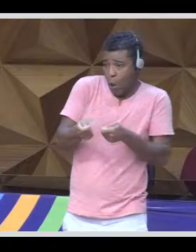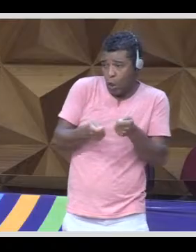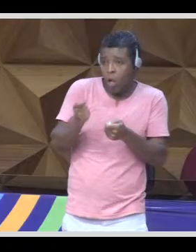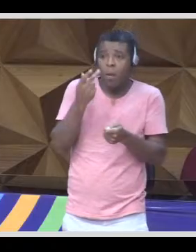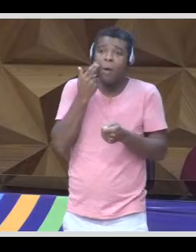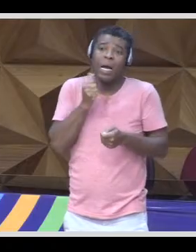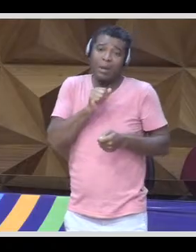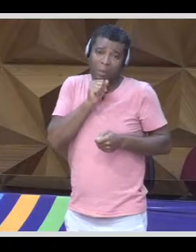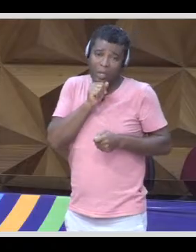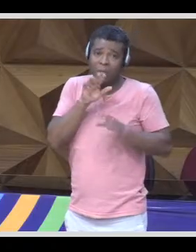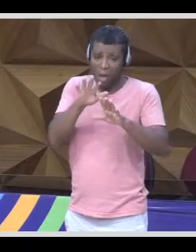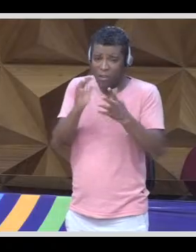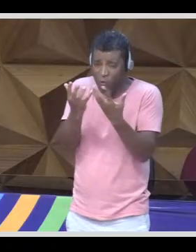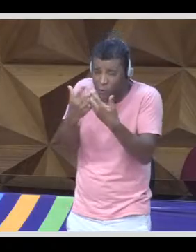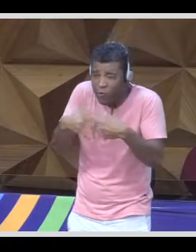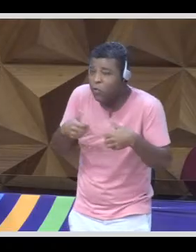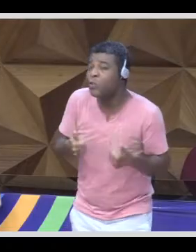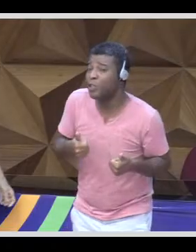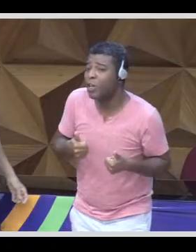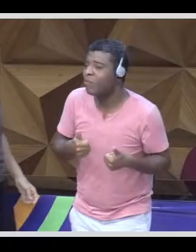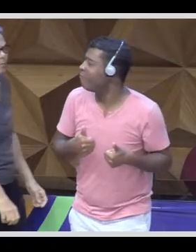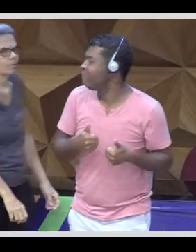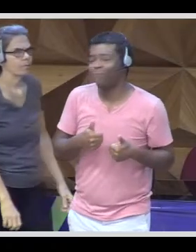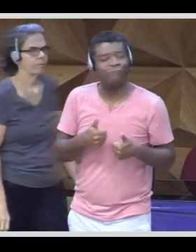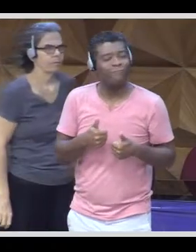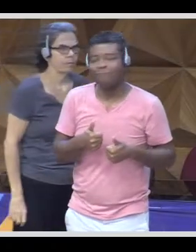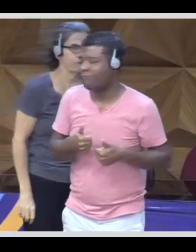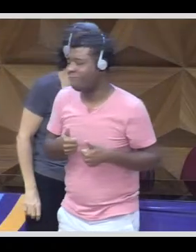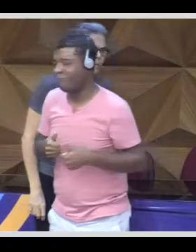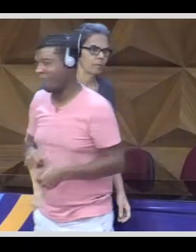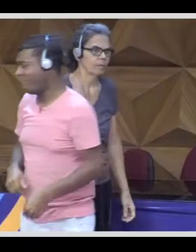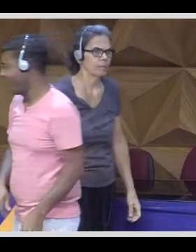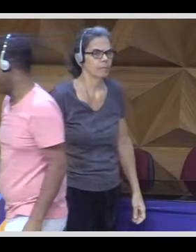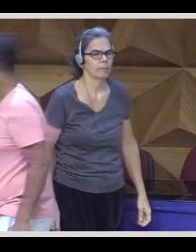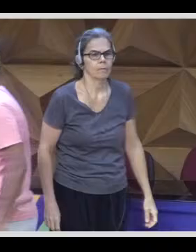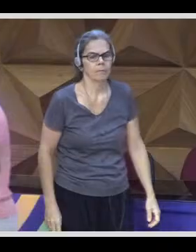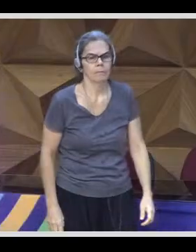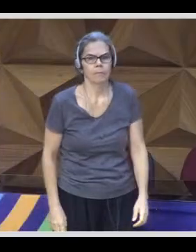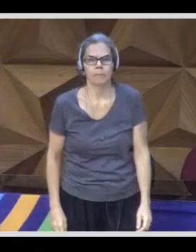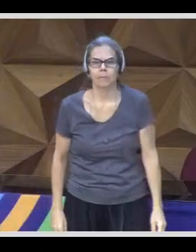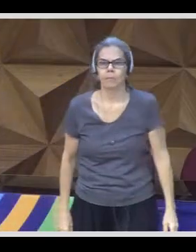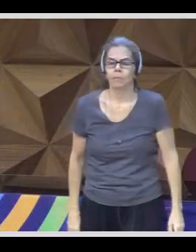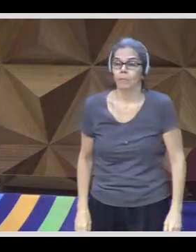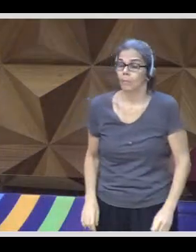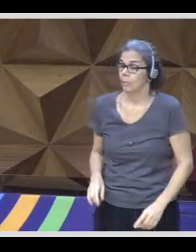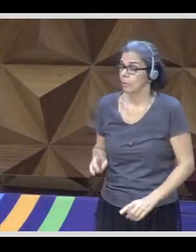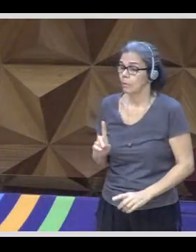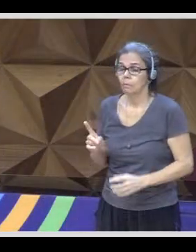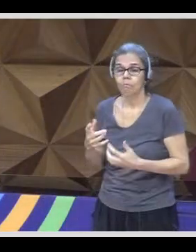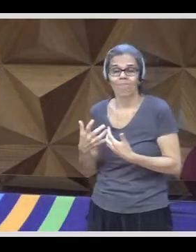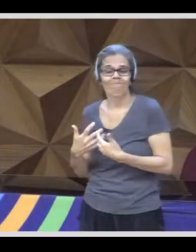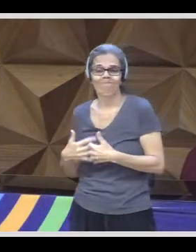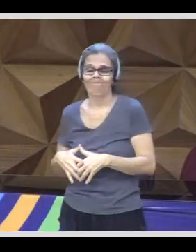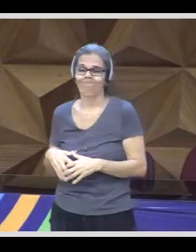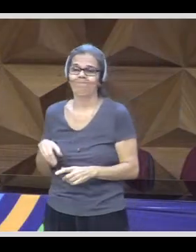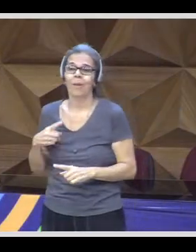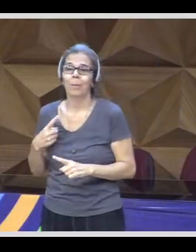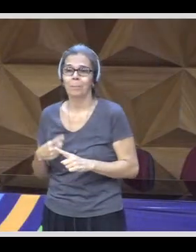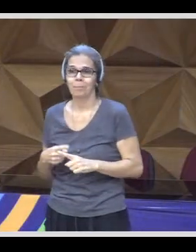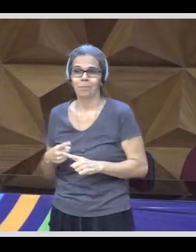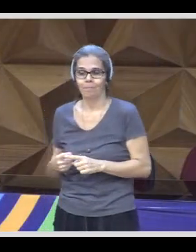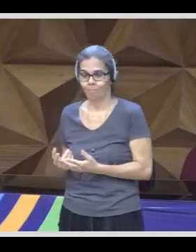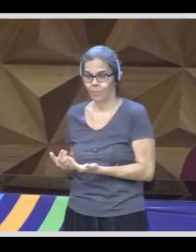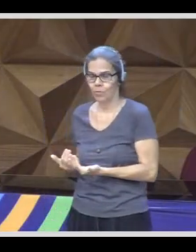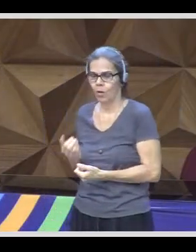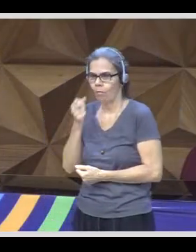check. They don't work because kids, especially teenagers, are very smart. So just check the stats. The stats